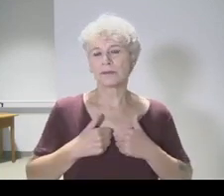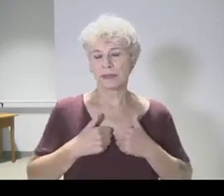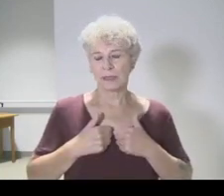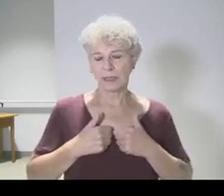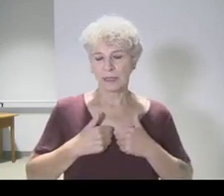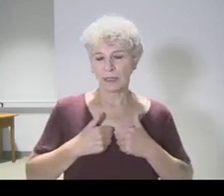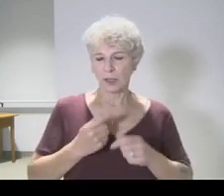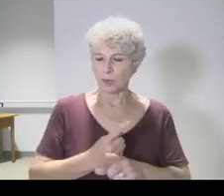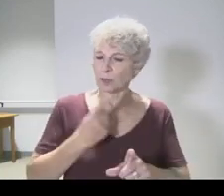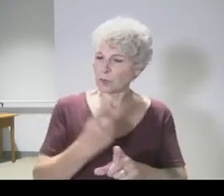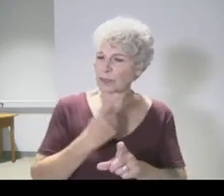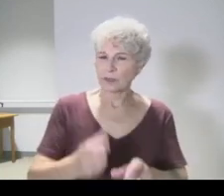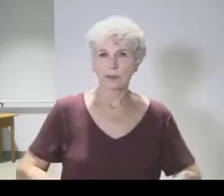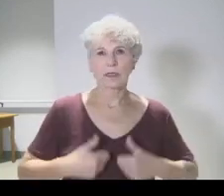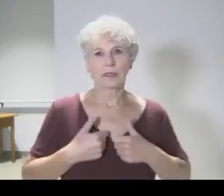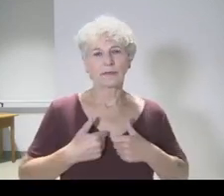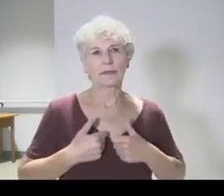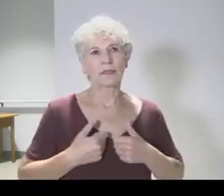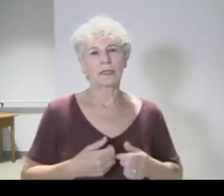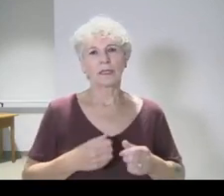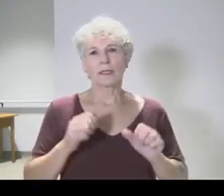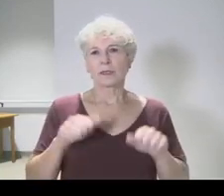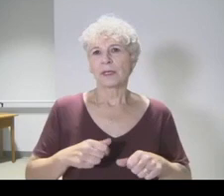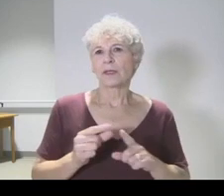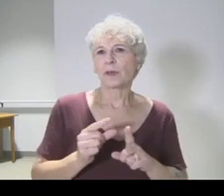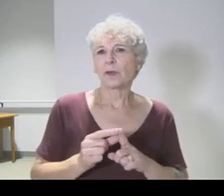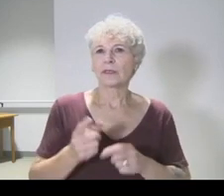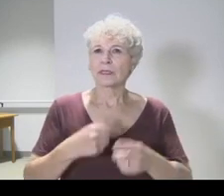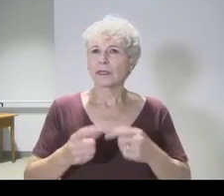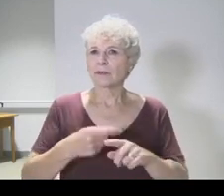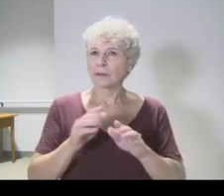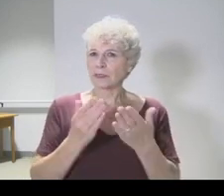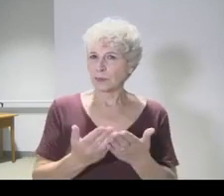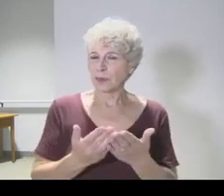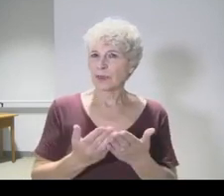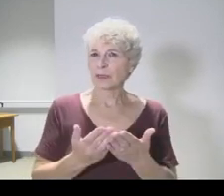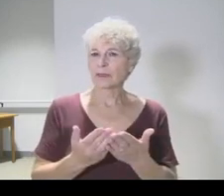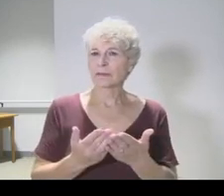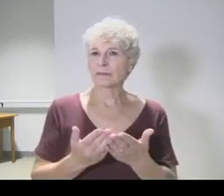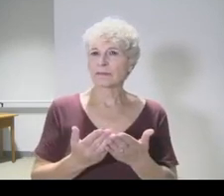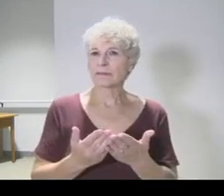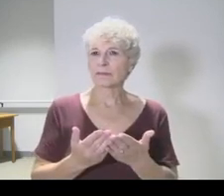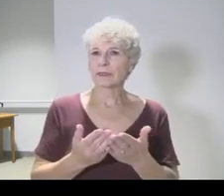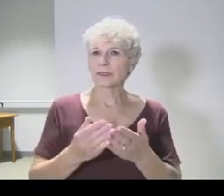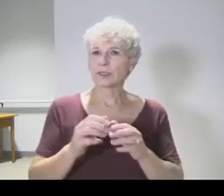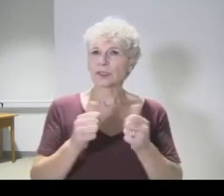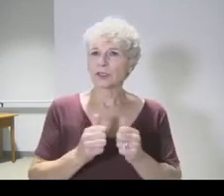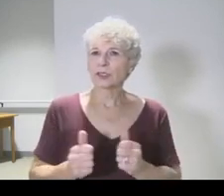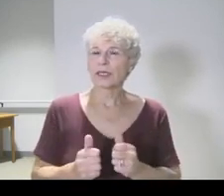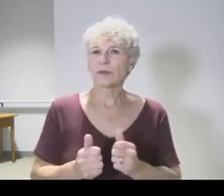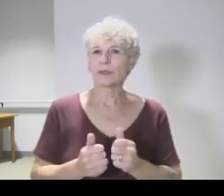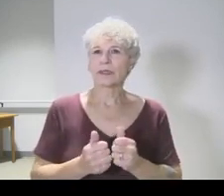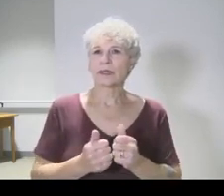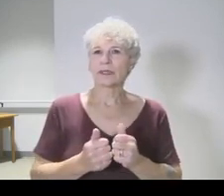godliness. Lord, may the words that come from it this morning shape in our hearts. Help